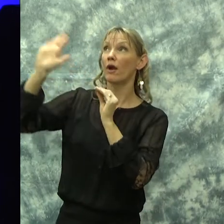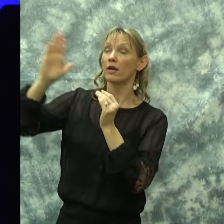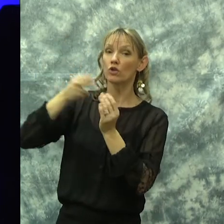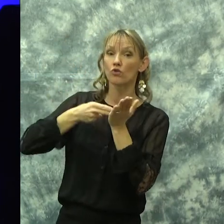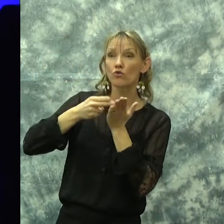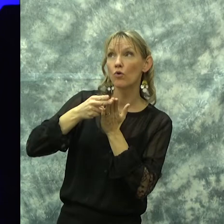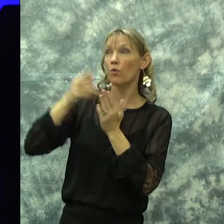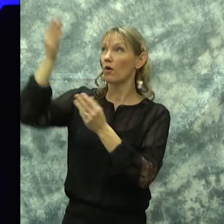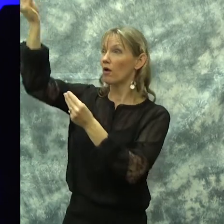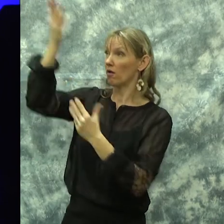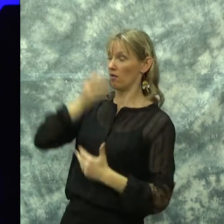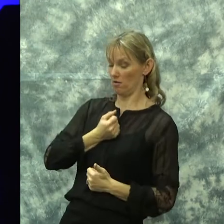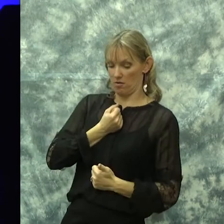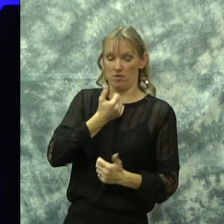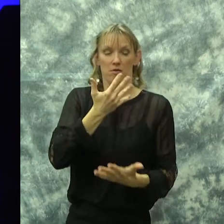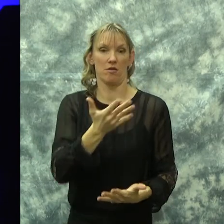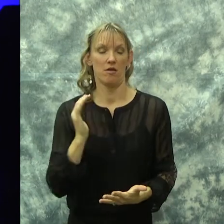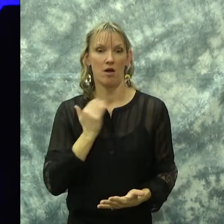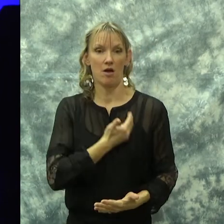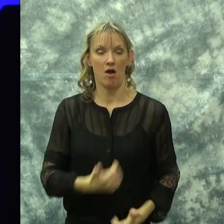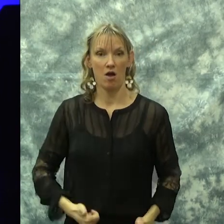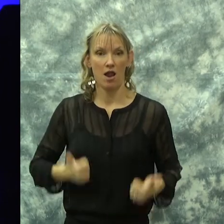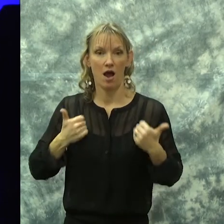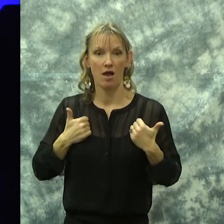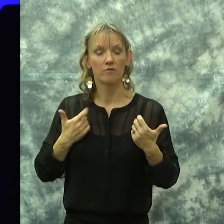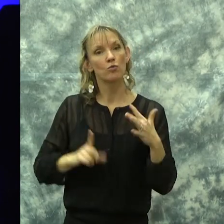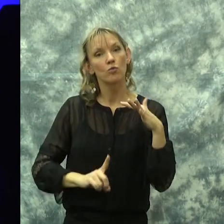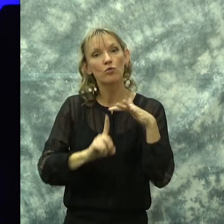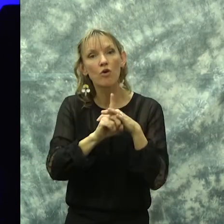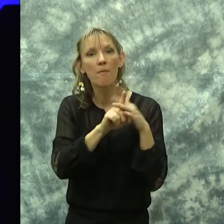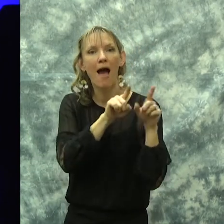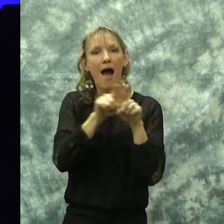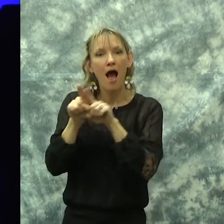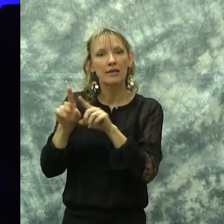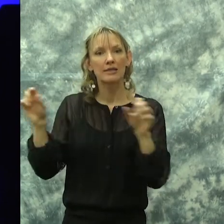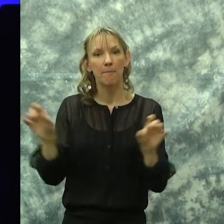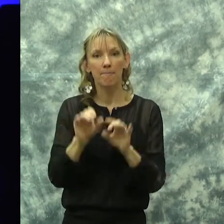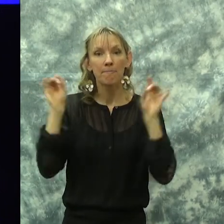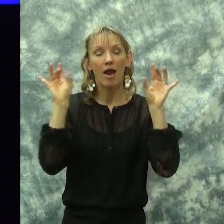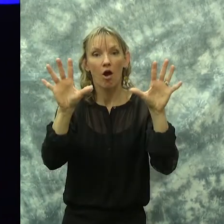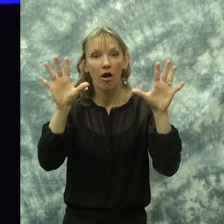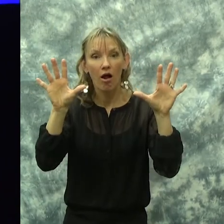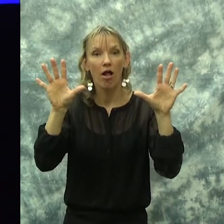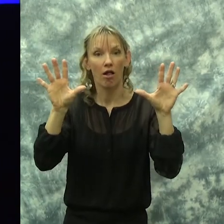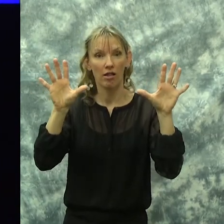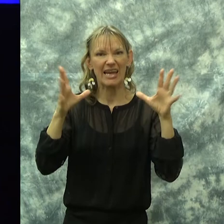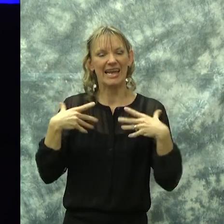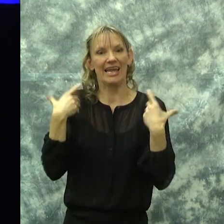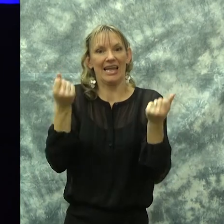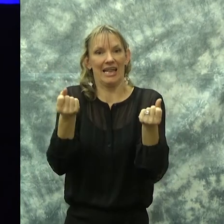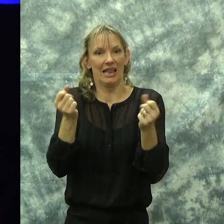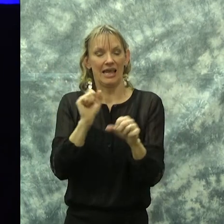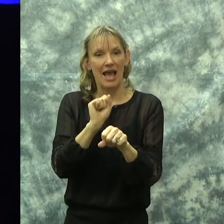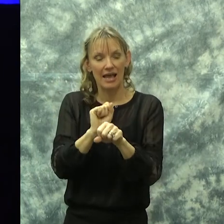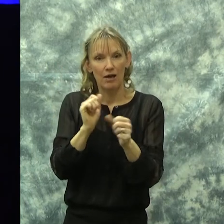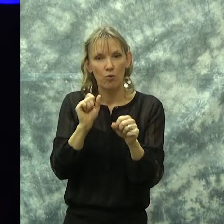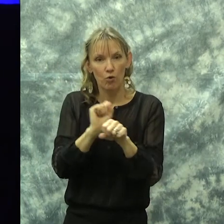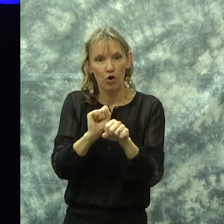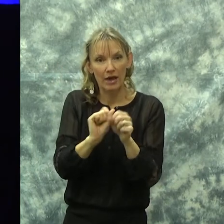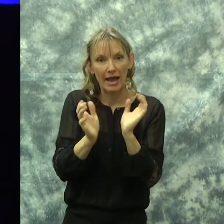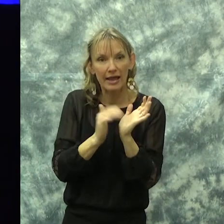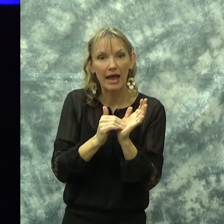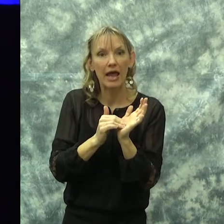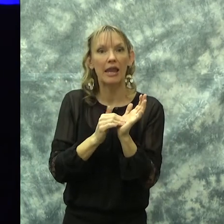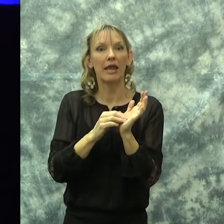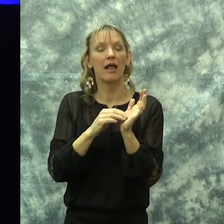truth, to express itself in our lives, to show up as miracles, healings once again, and with